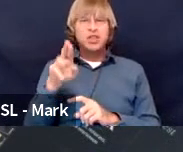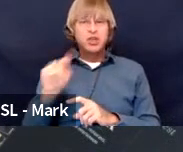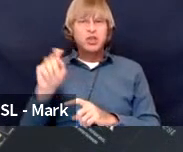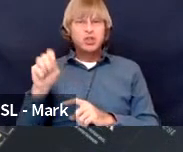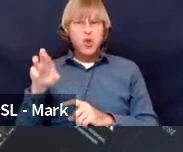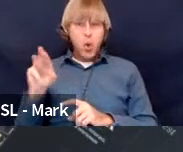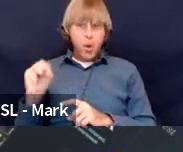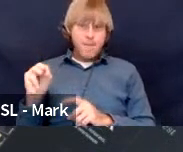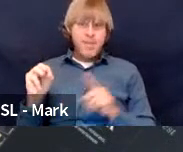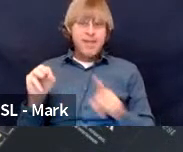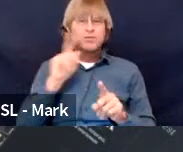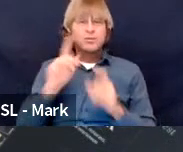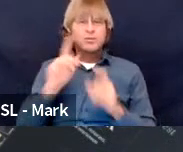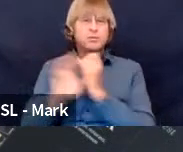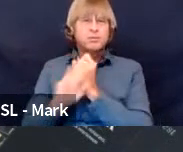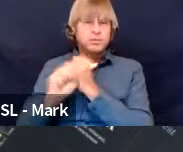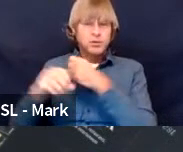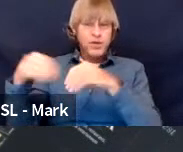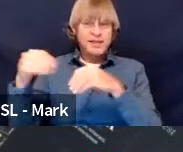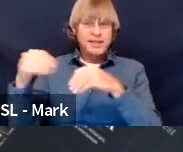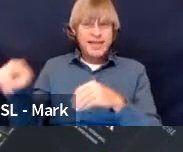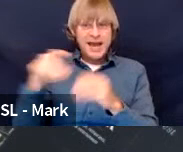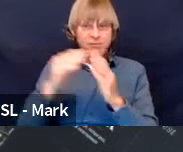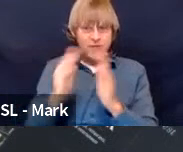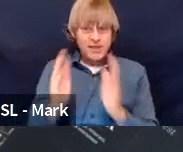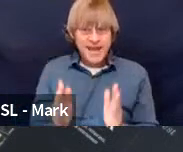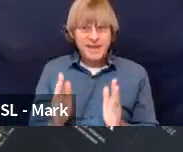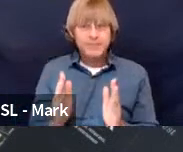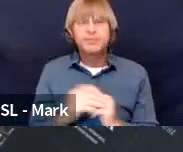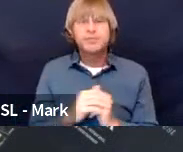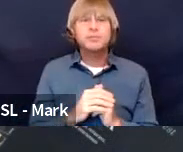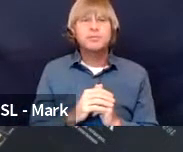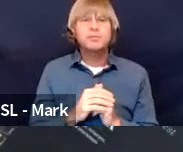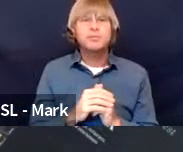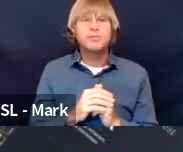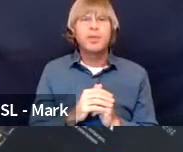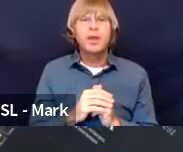it was for a commercial real estate property opening,